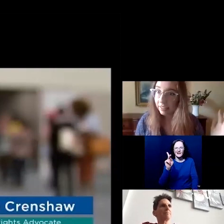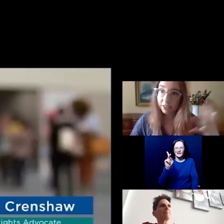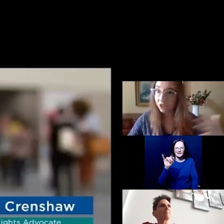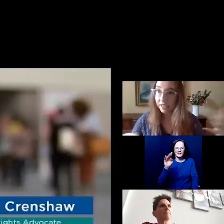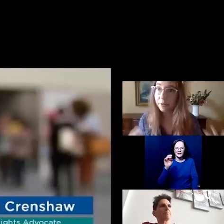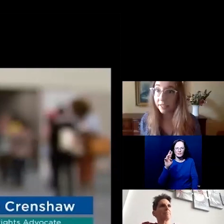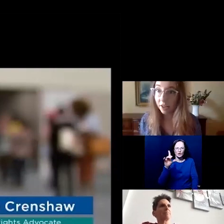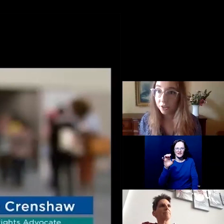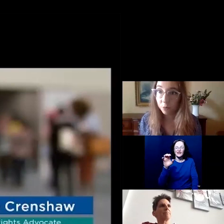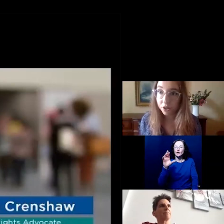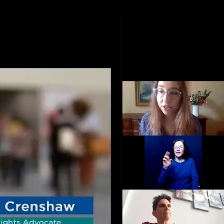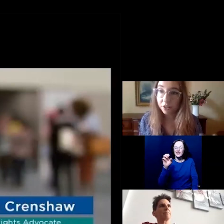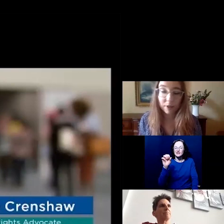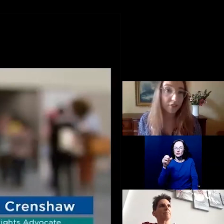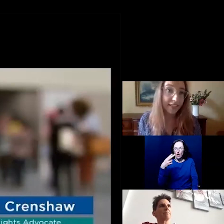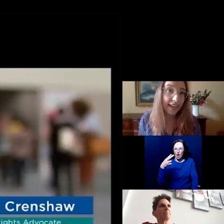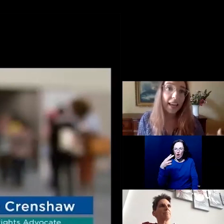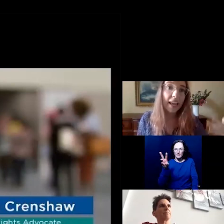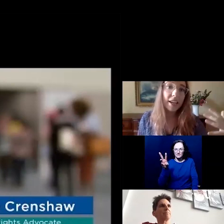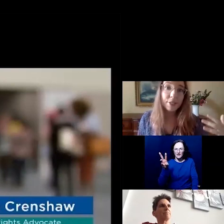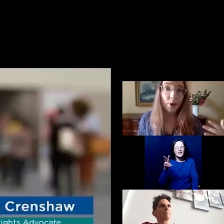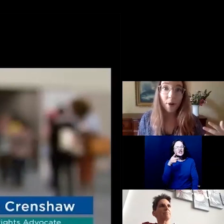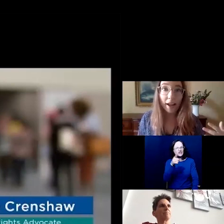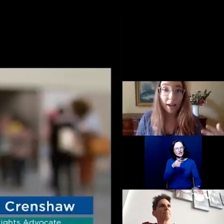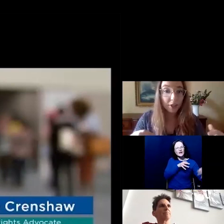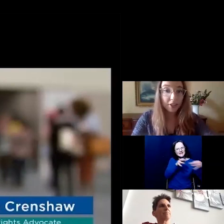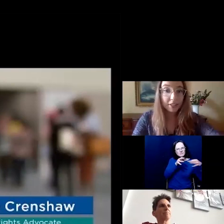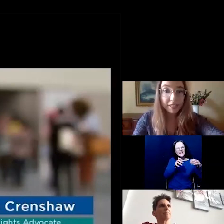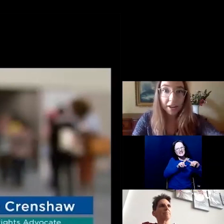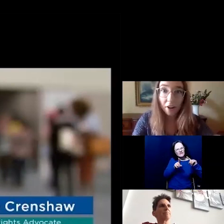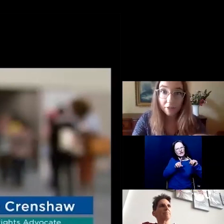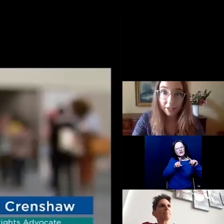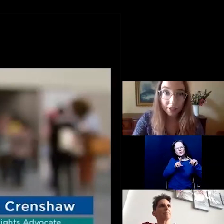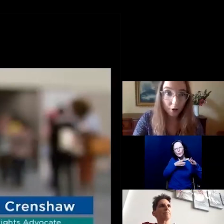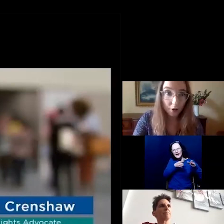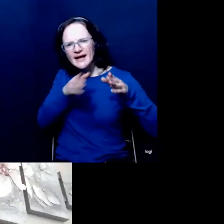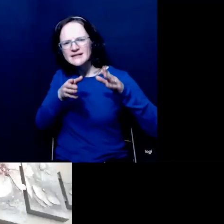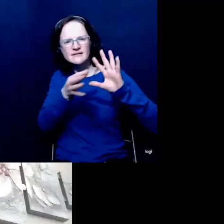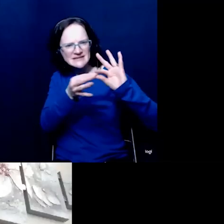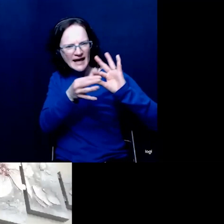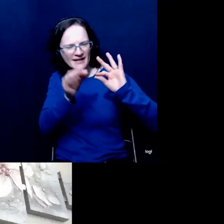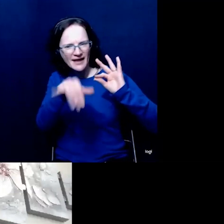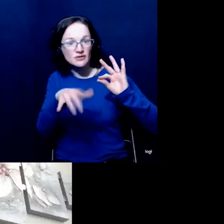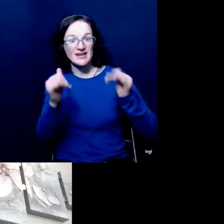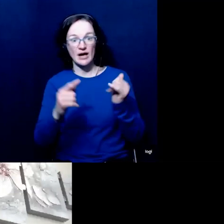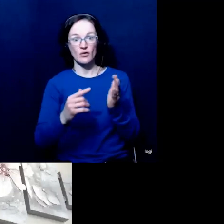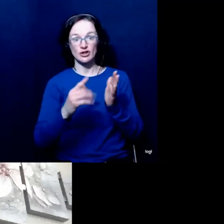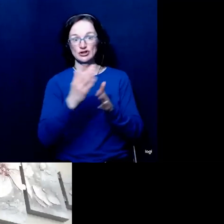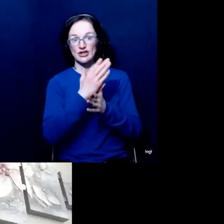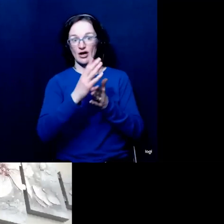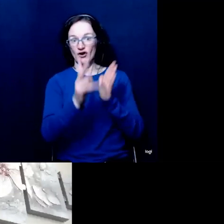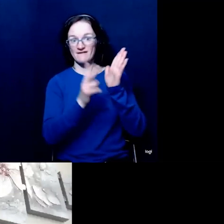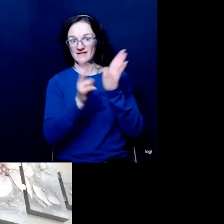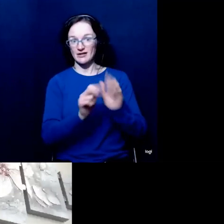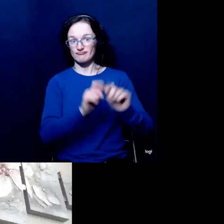intersectionality. Like this, you could hear it in other words, other ways of saying. So I'm gonna share a video of Kimberly